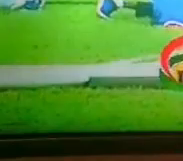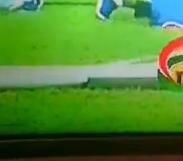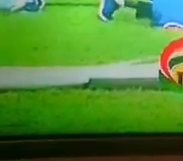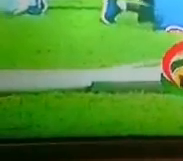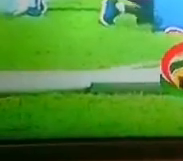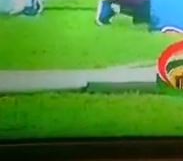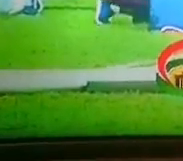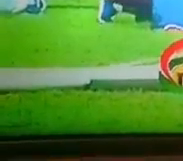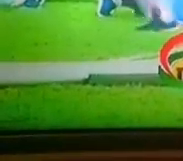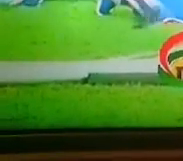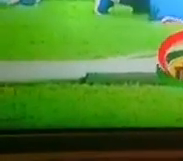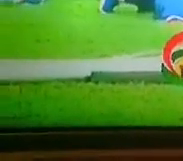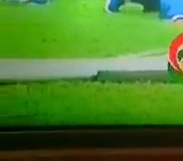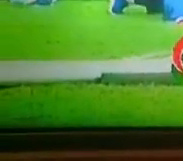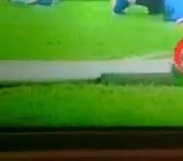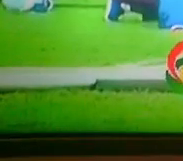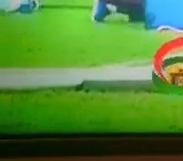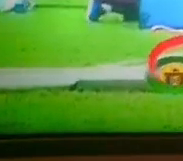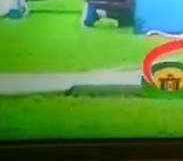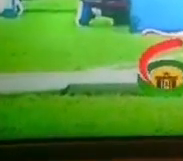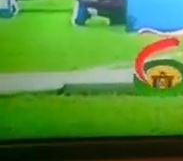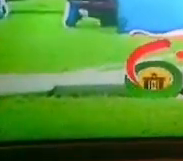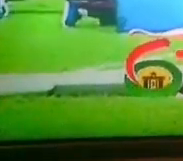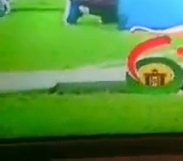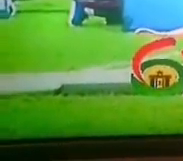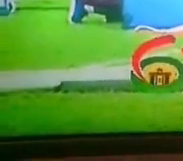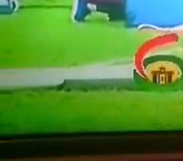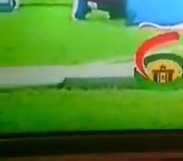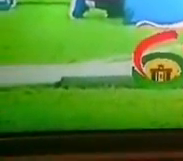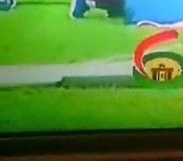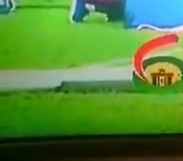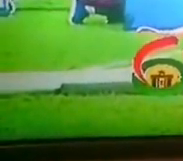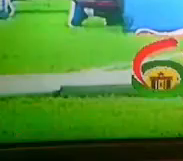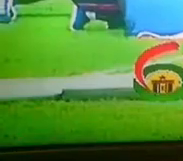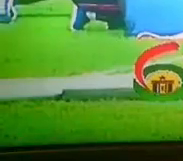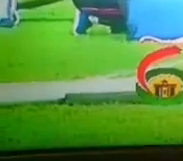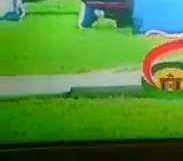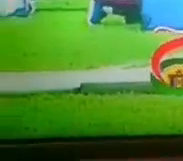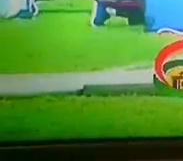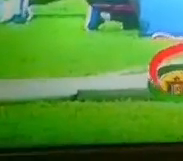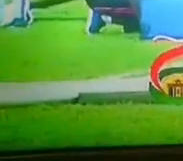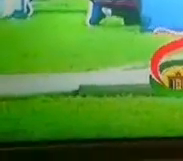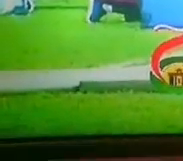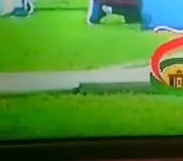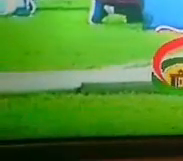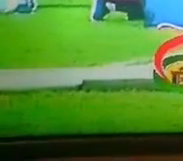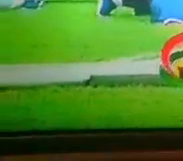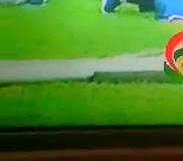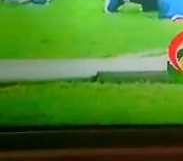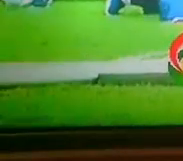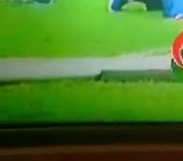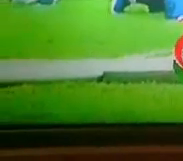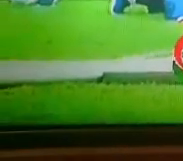Gershon Adase and his able safety supervisors, Chief Petty Officer Class 1, Aqua Bernard, Staff Sergeant